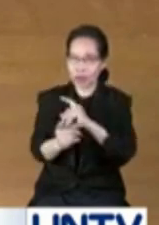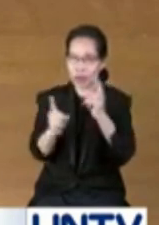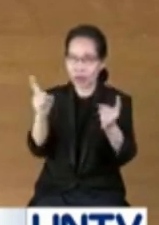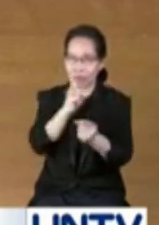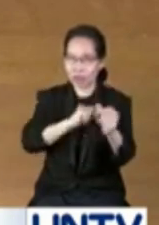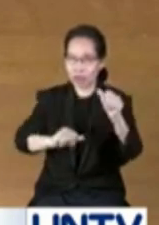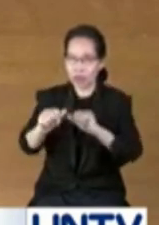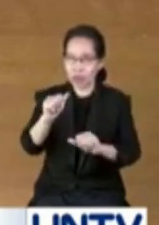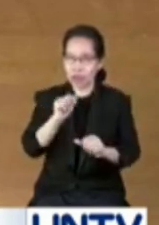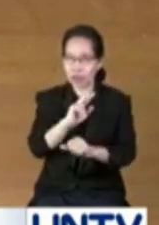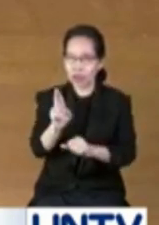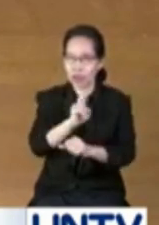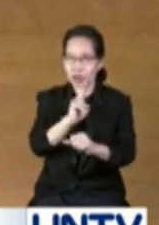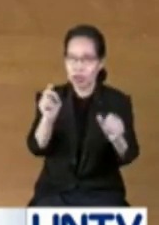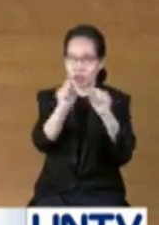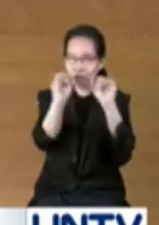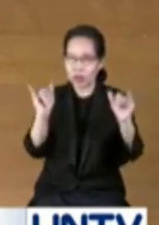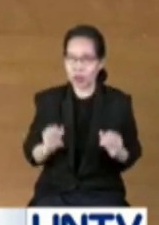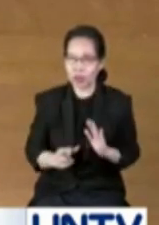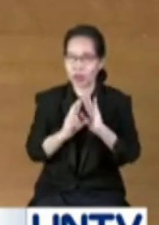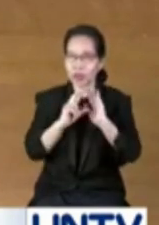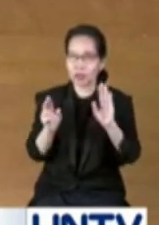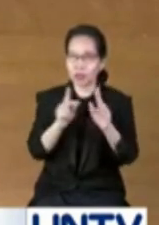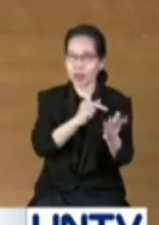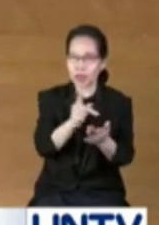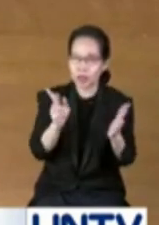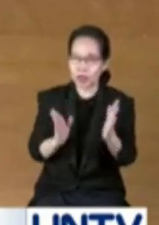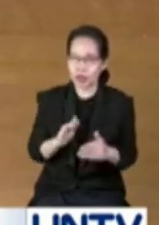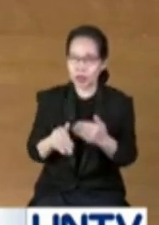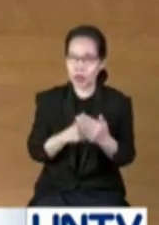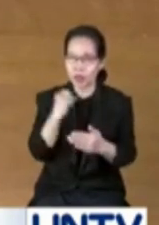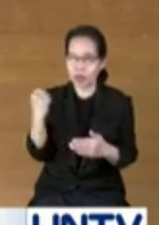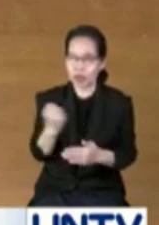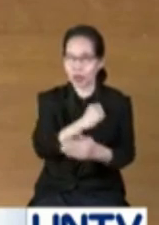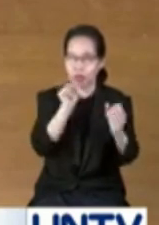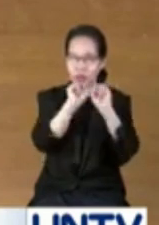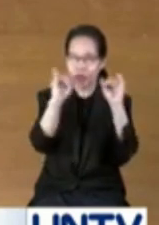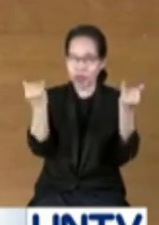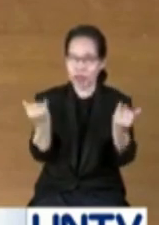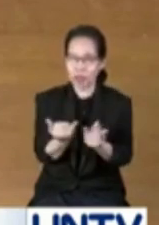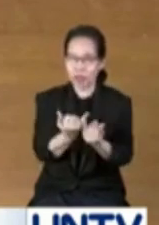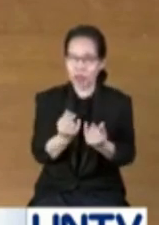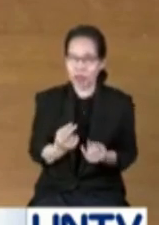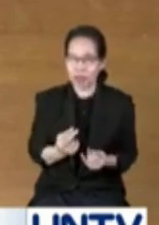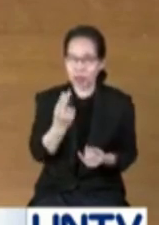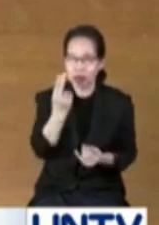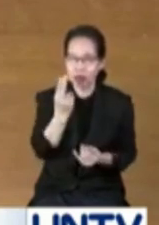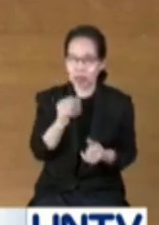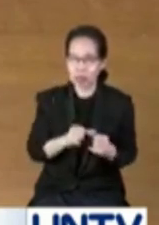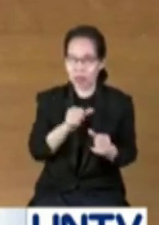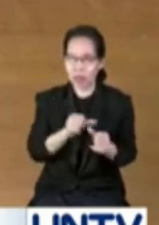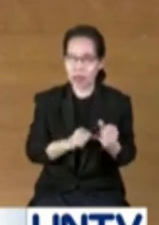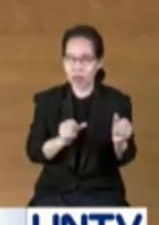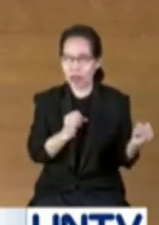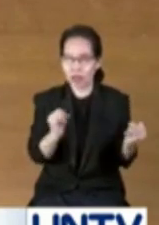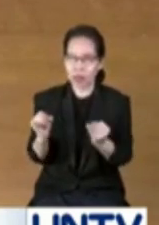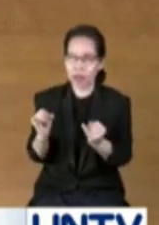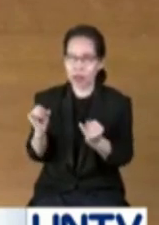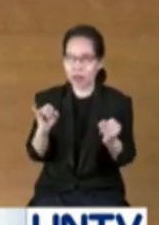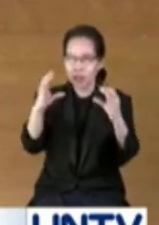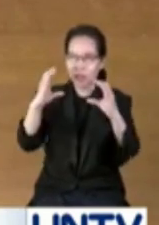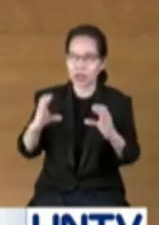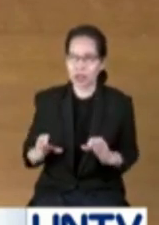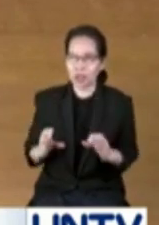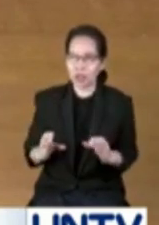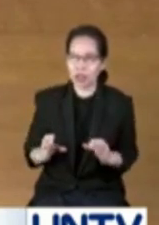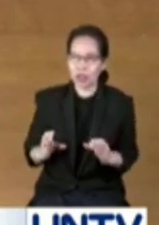system requires the participation of all sectors of society, up to each individual citizen, for it to